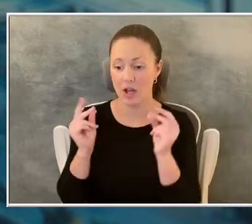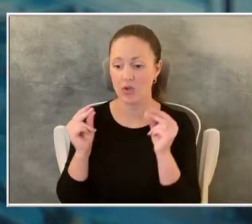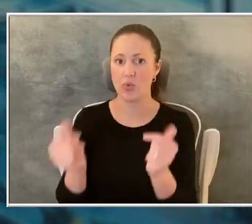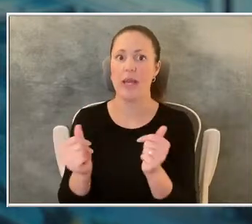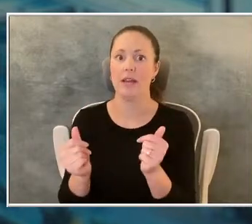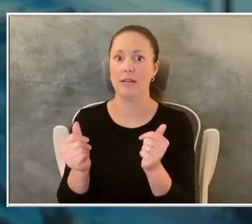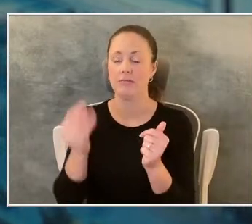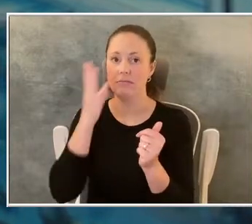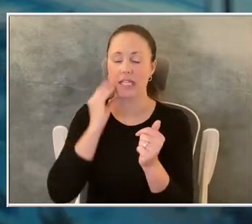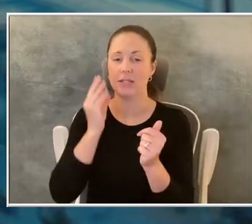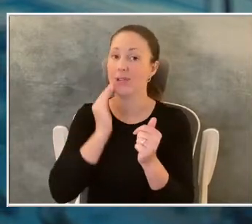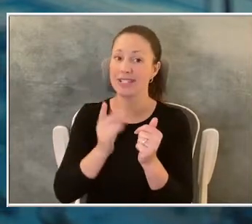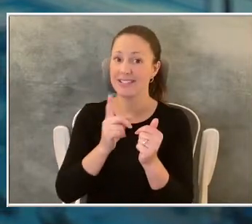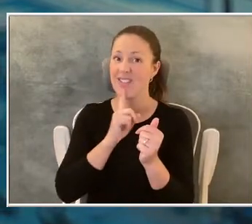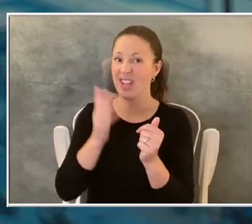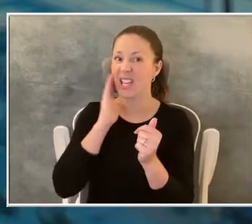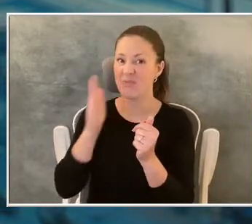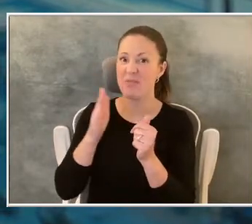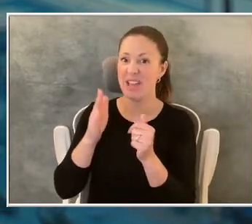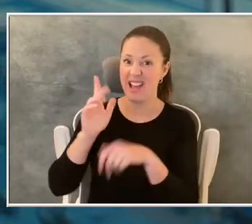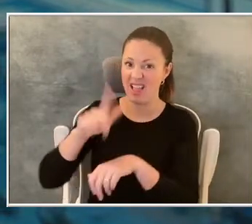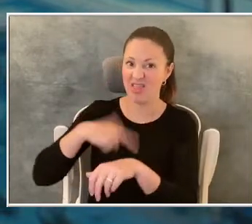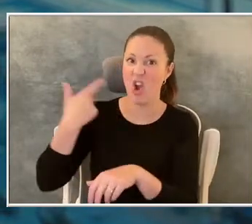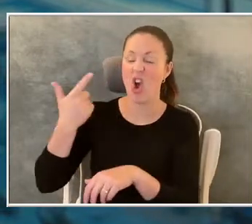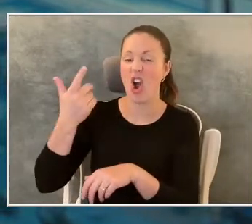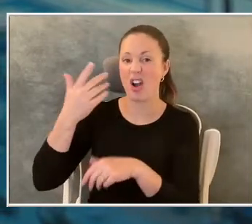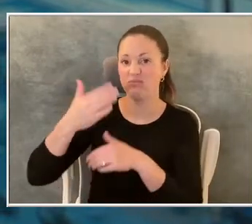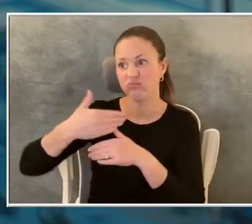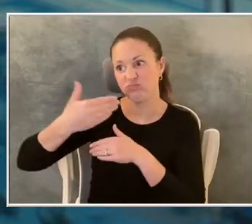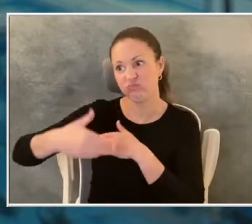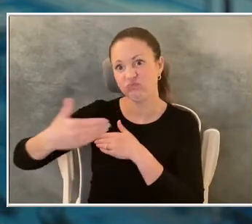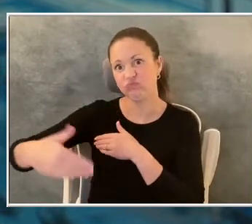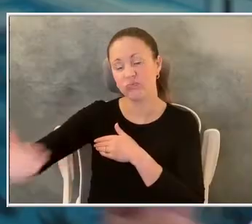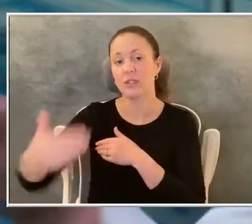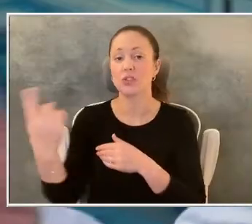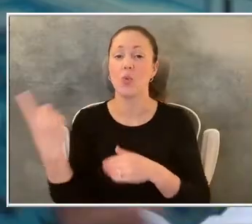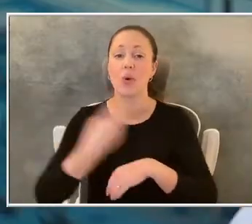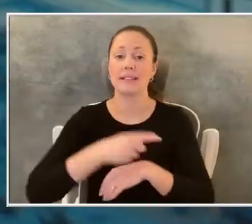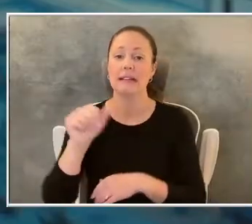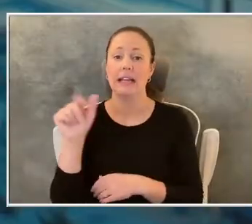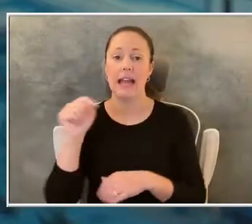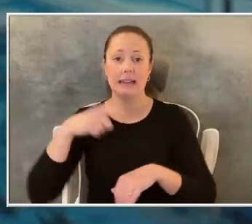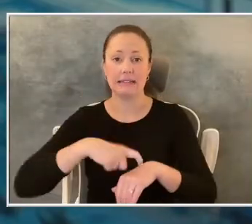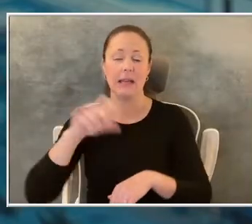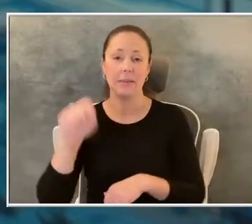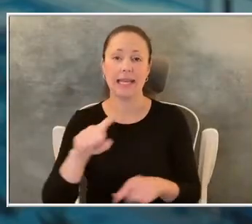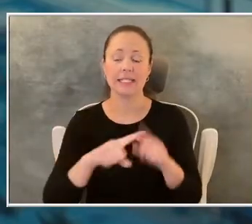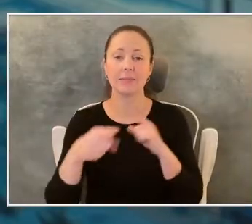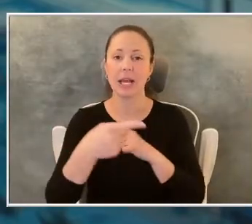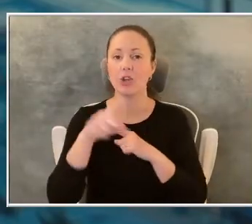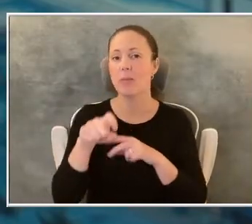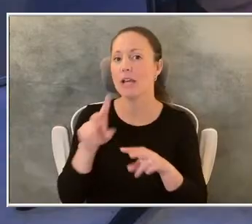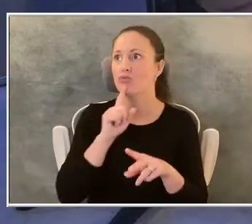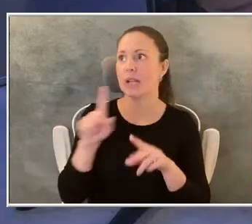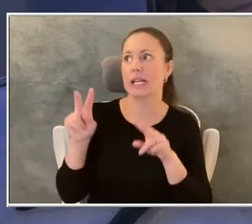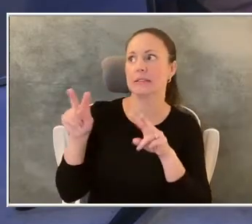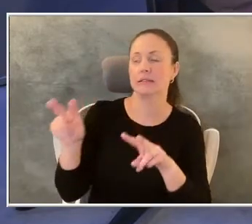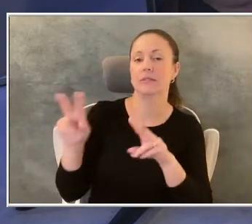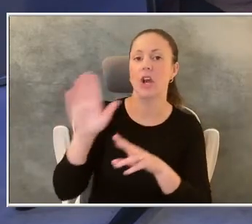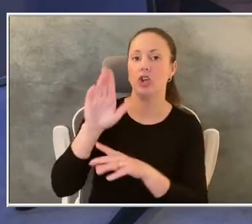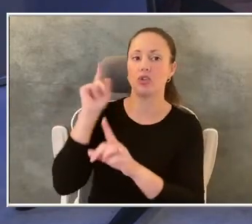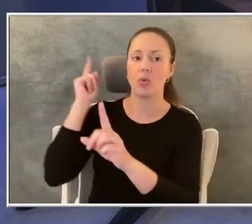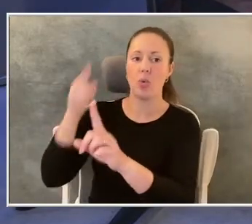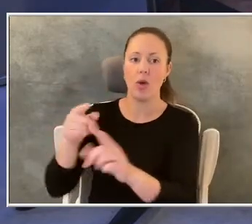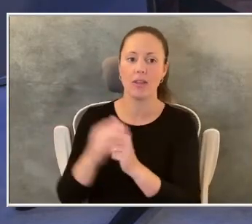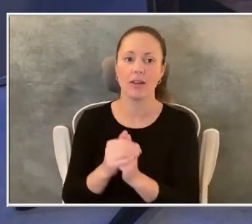be in for the long haul. So although you take one day at a time, but you have to keep your eye on the big goal. Yeah, you got to be all in,